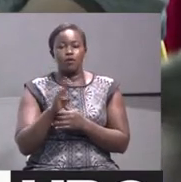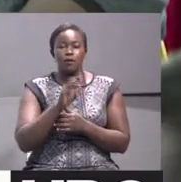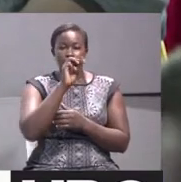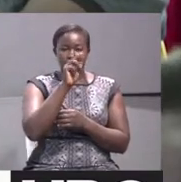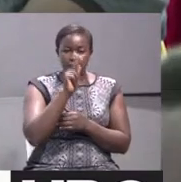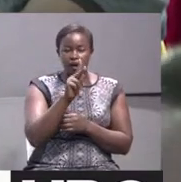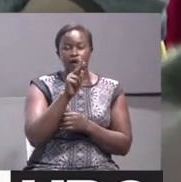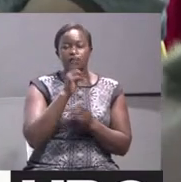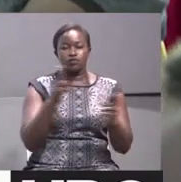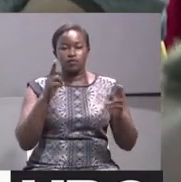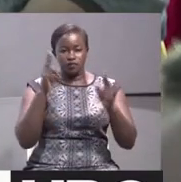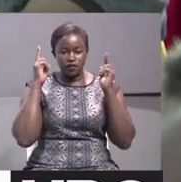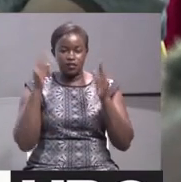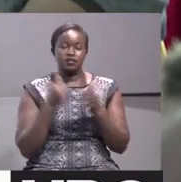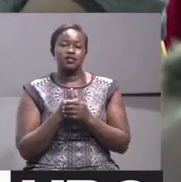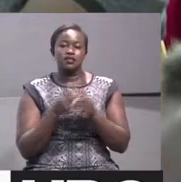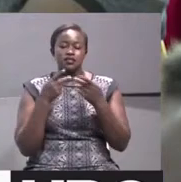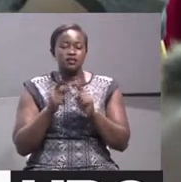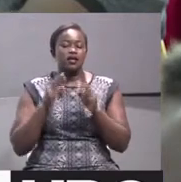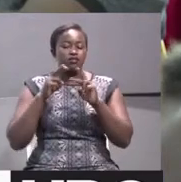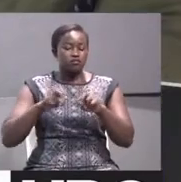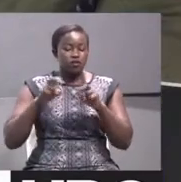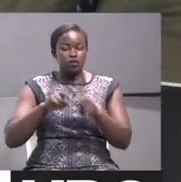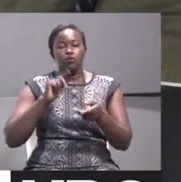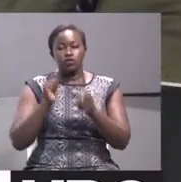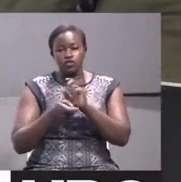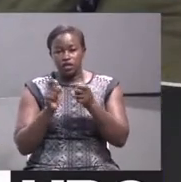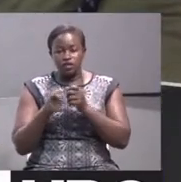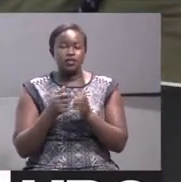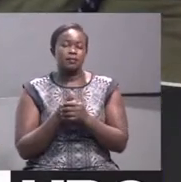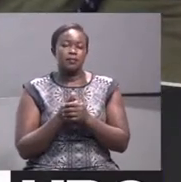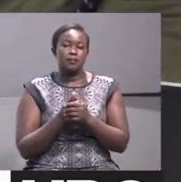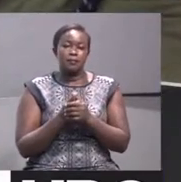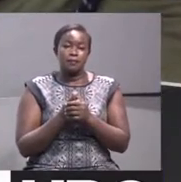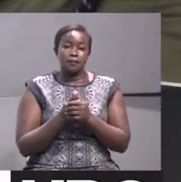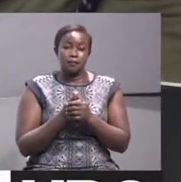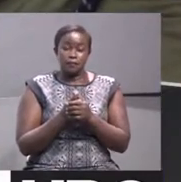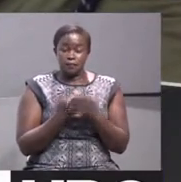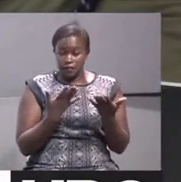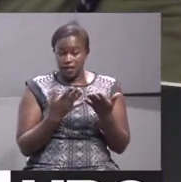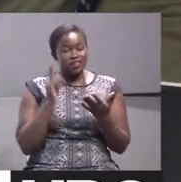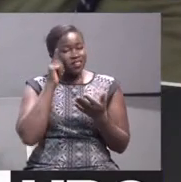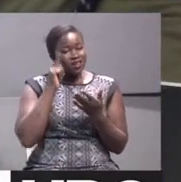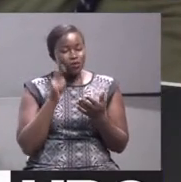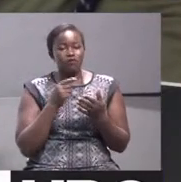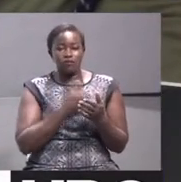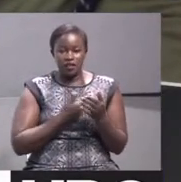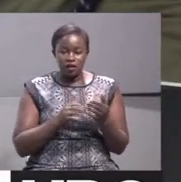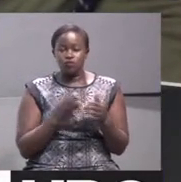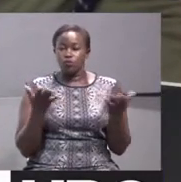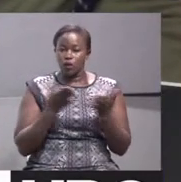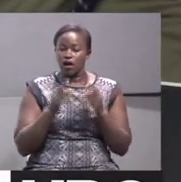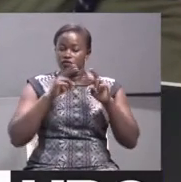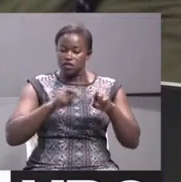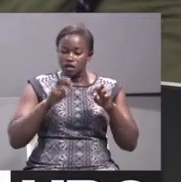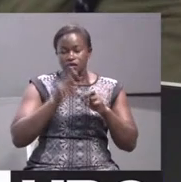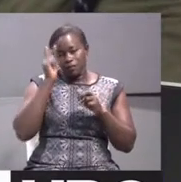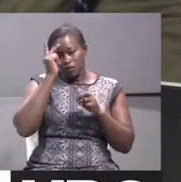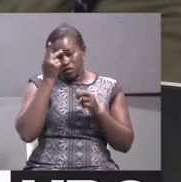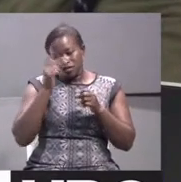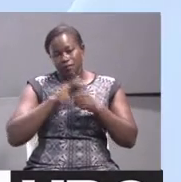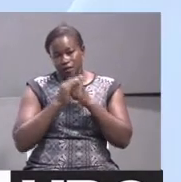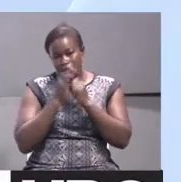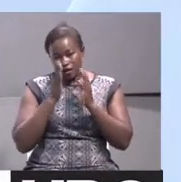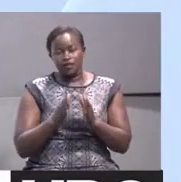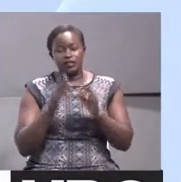University, took on a research on the shifting notions of motherhood, where researchers and policymakers shared